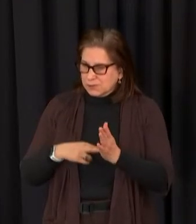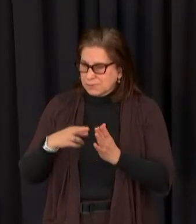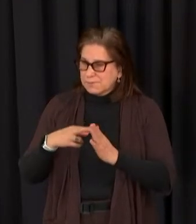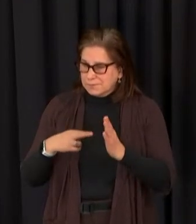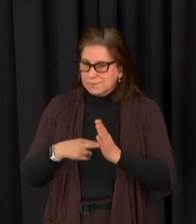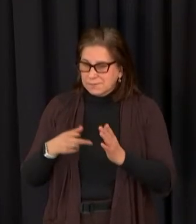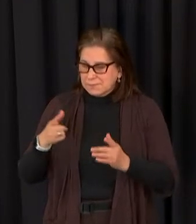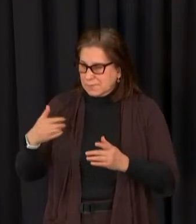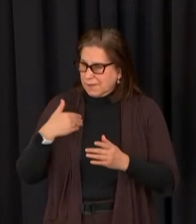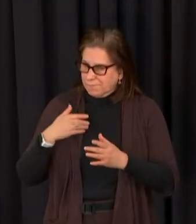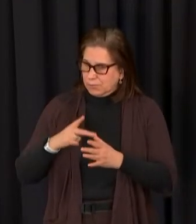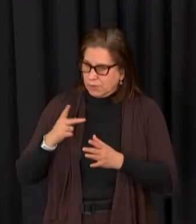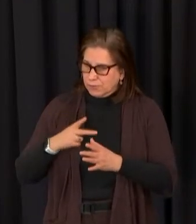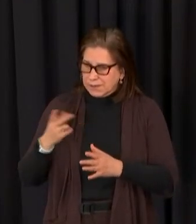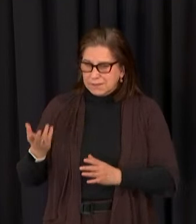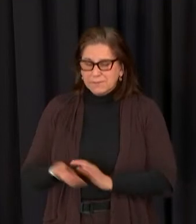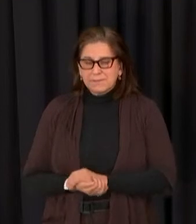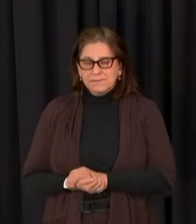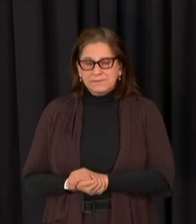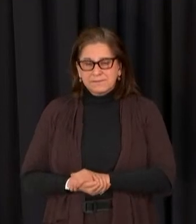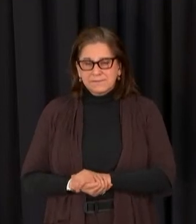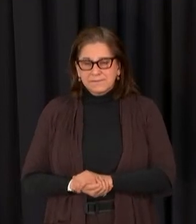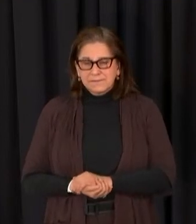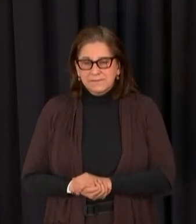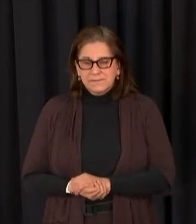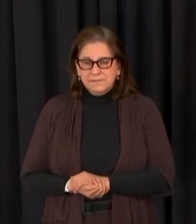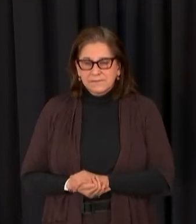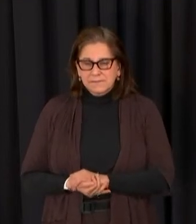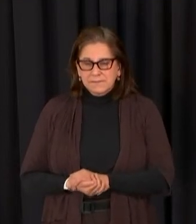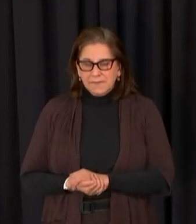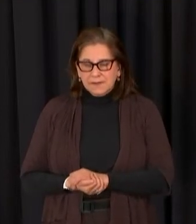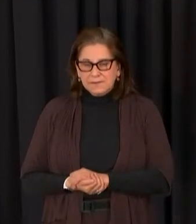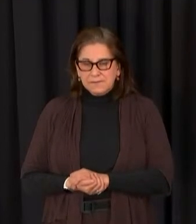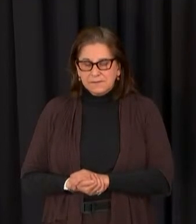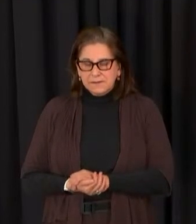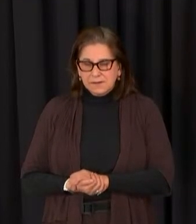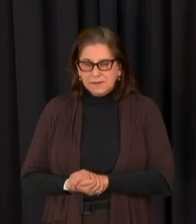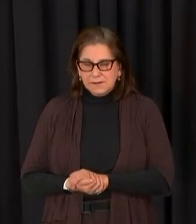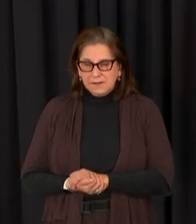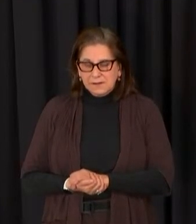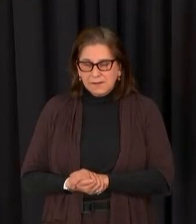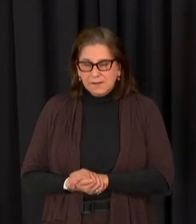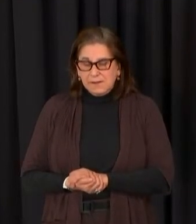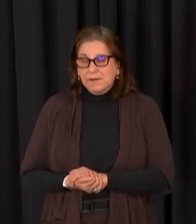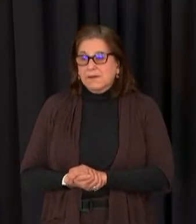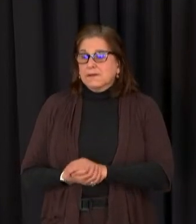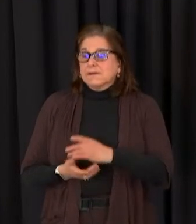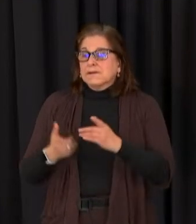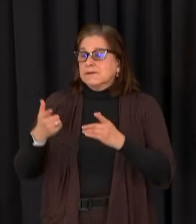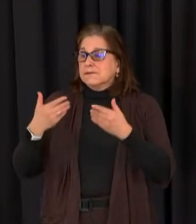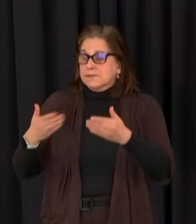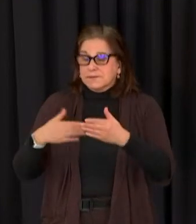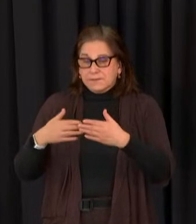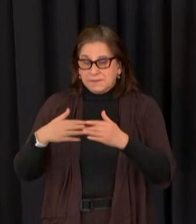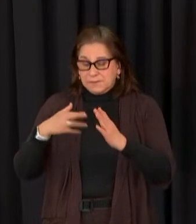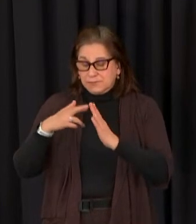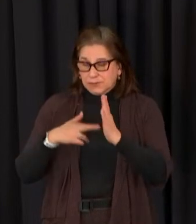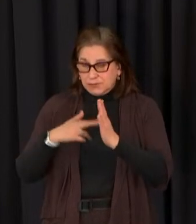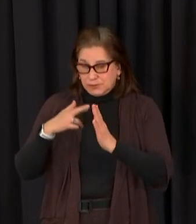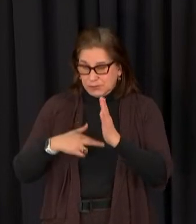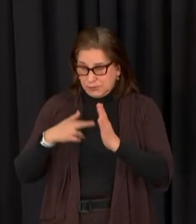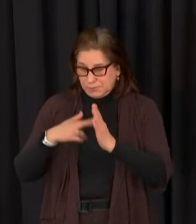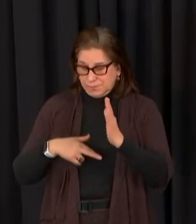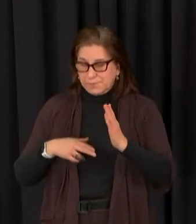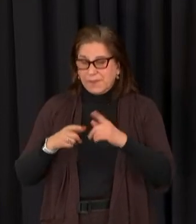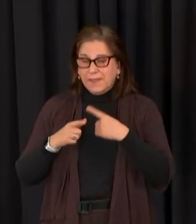register does not affect the order in which you will be offered an invitation, although we foresee